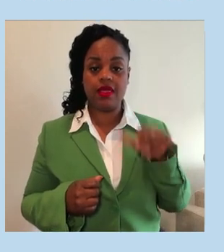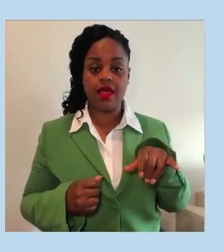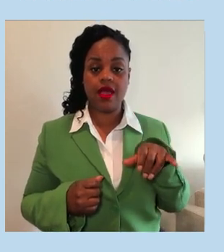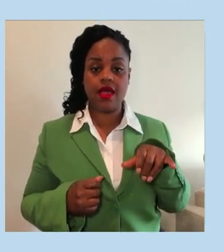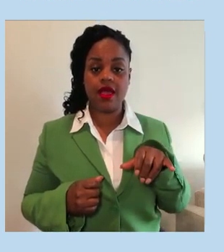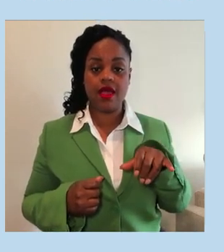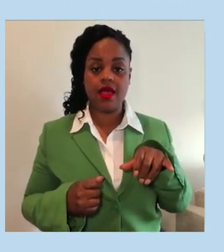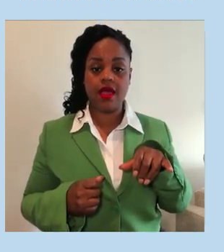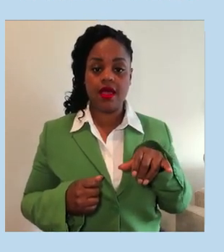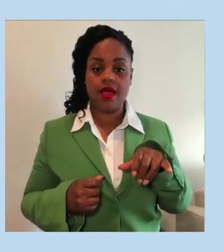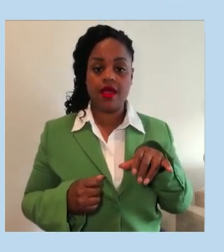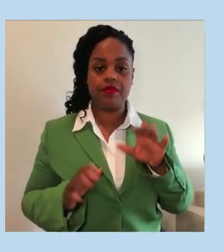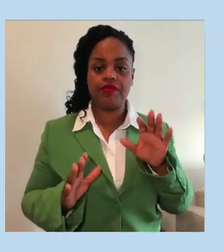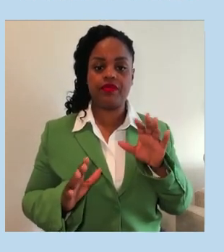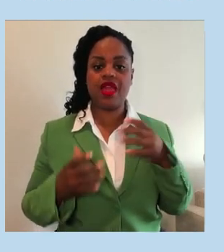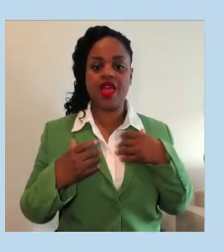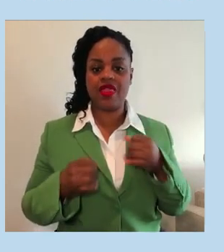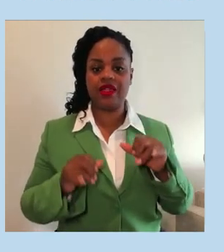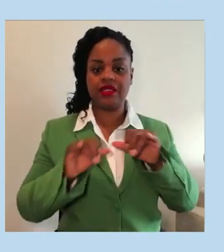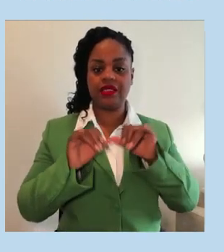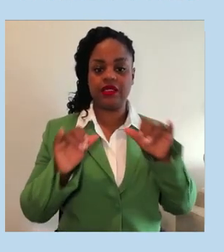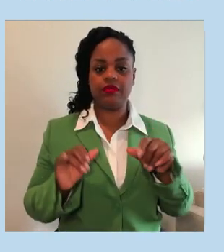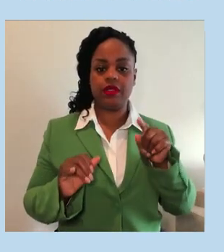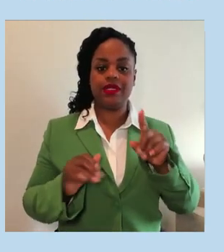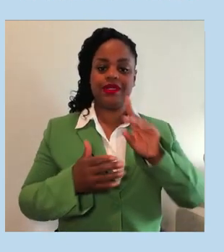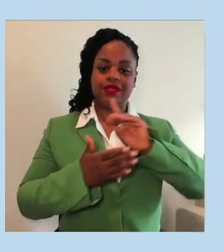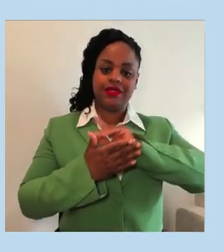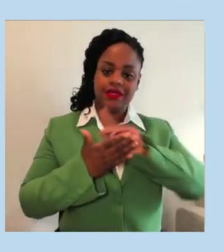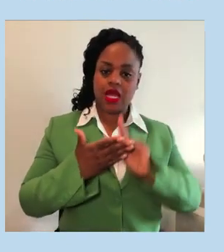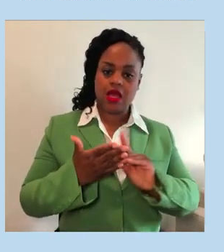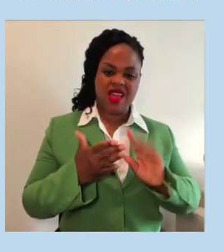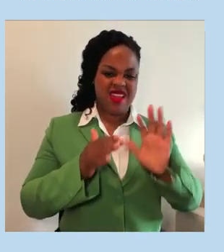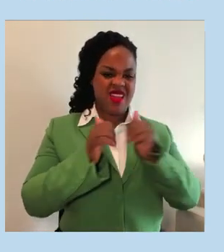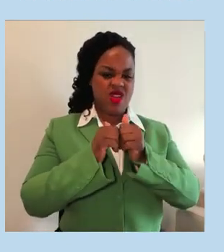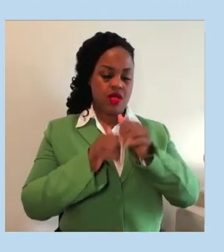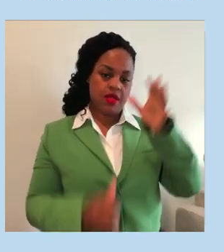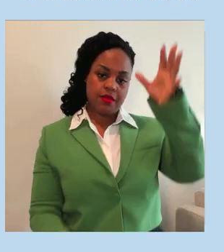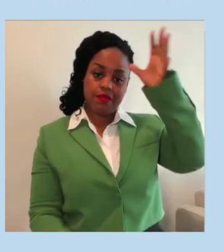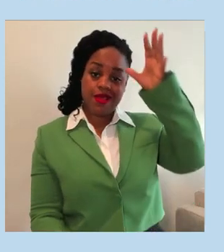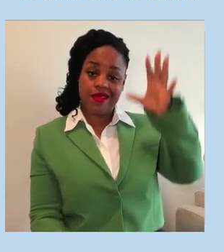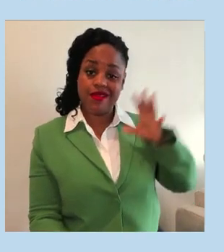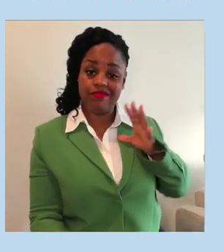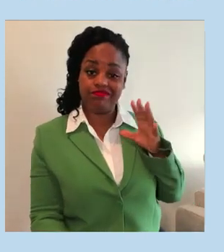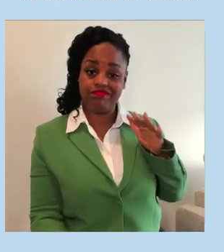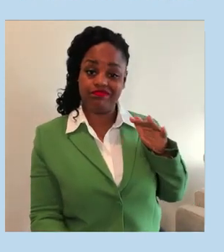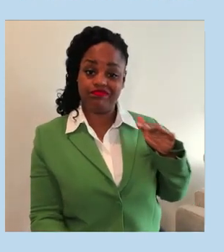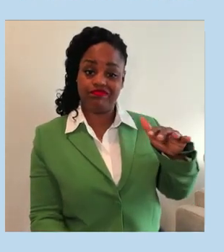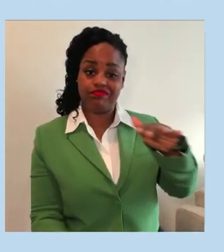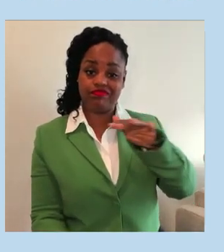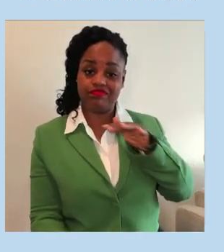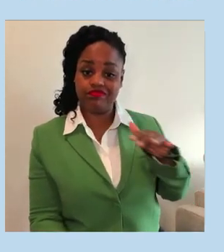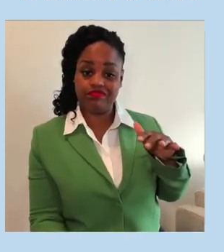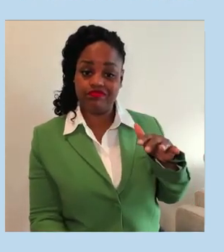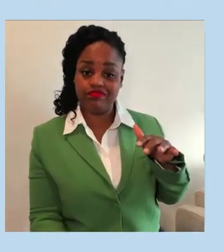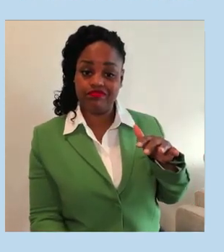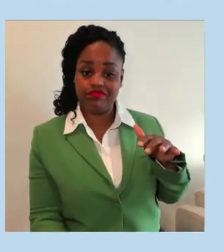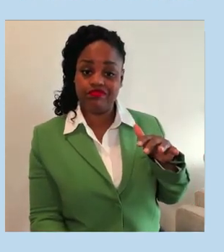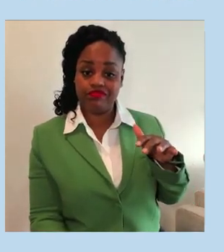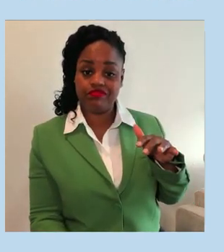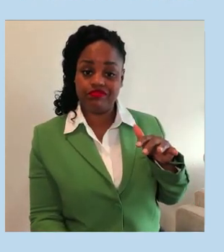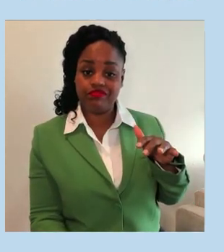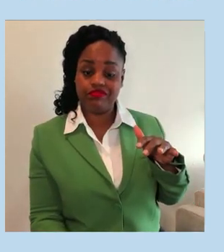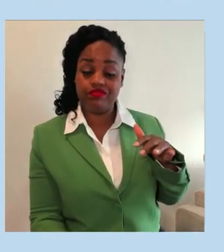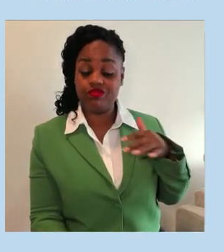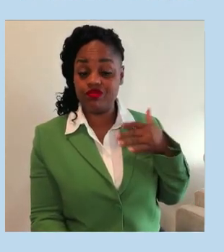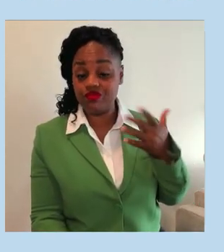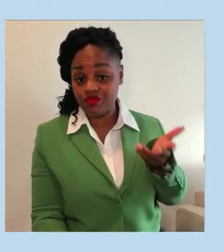by males in the past. So in most cases, you find that the design